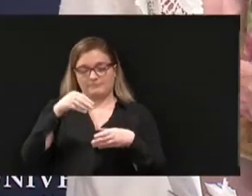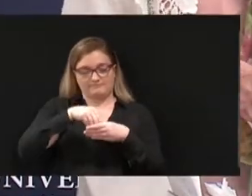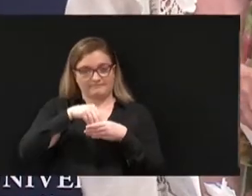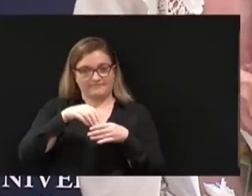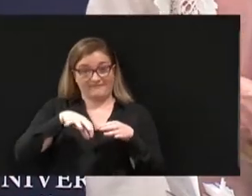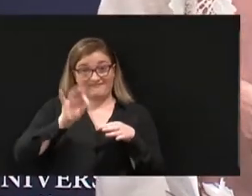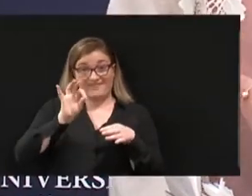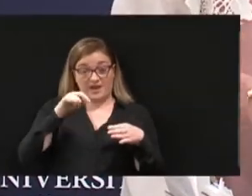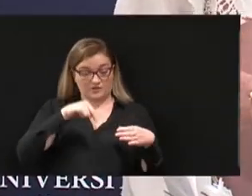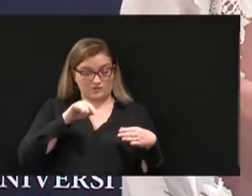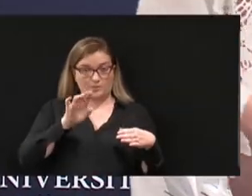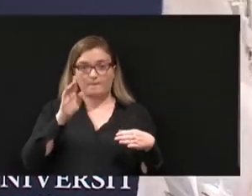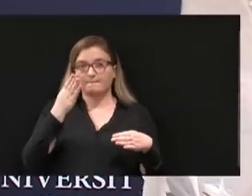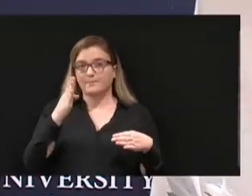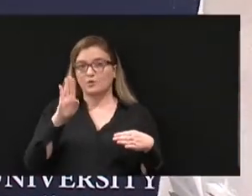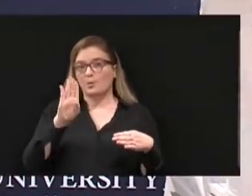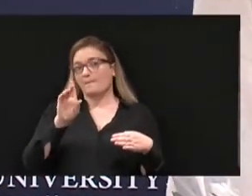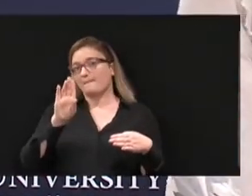Hi.